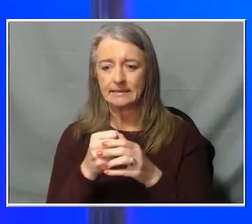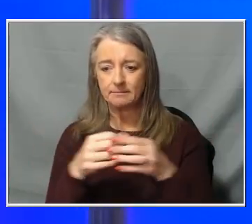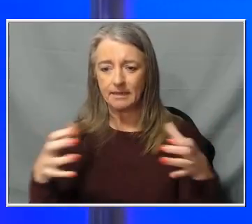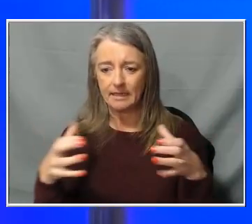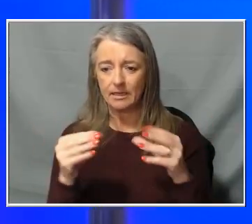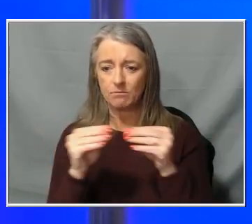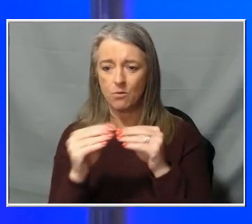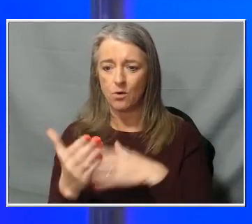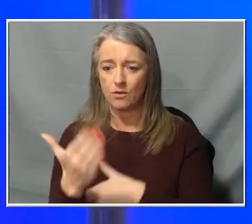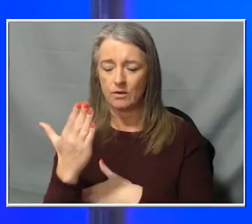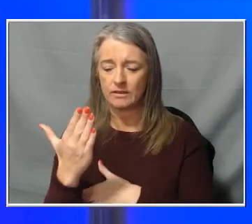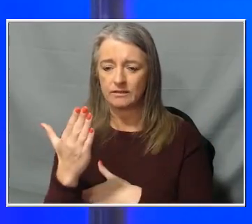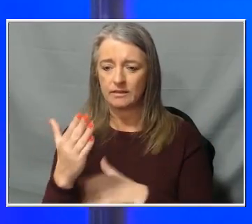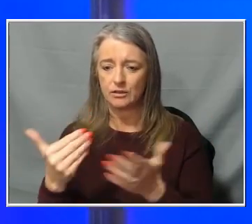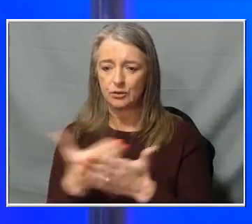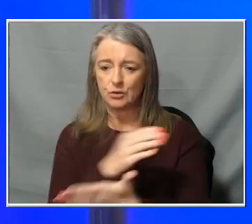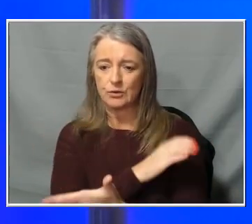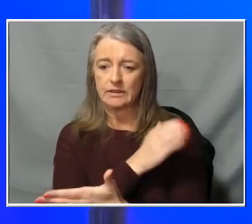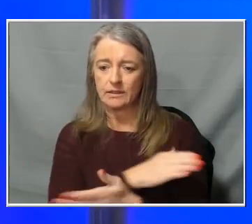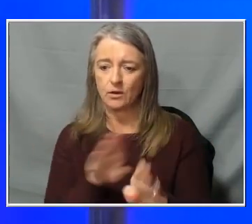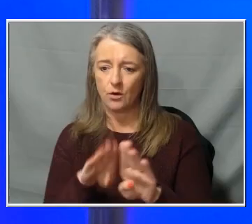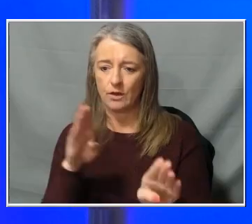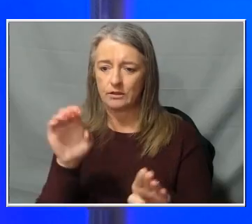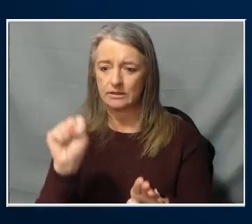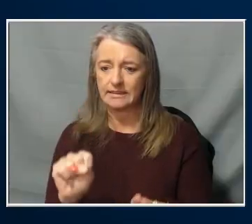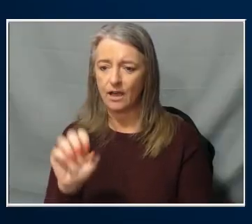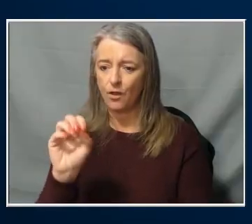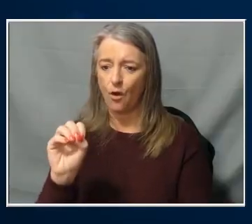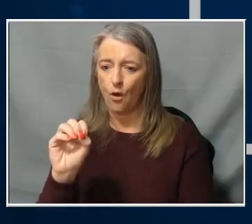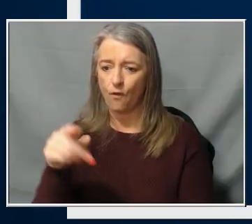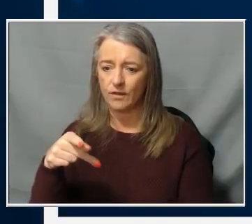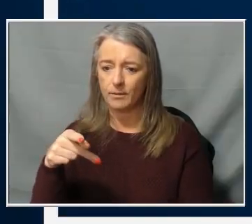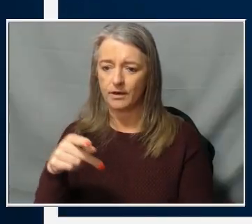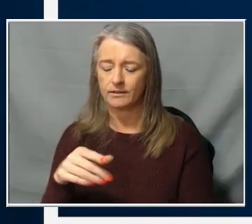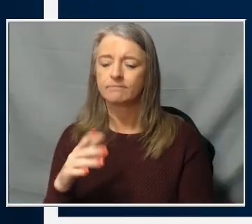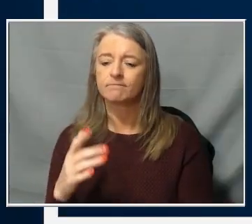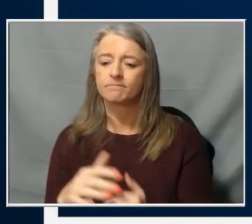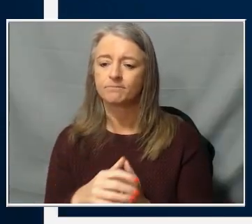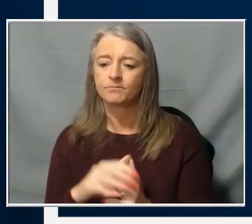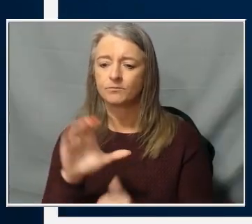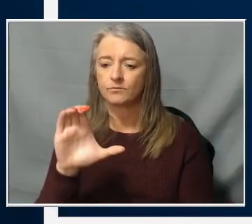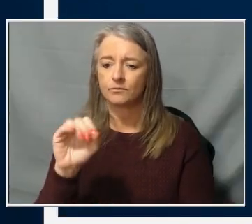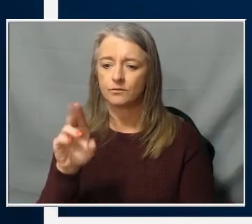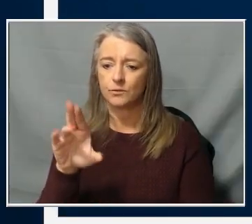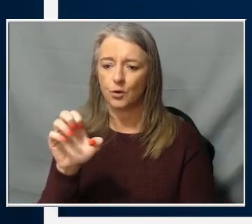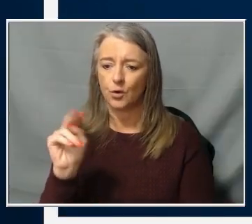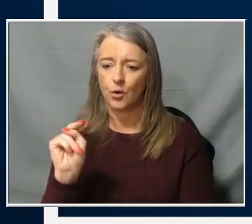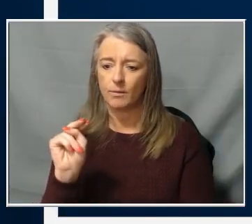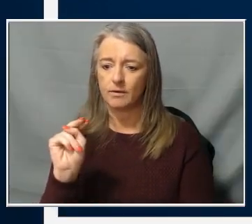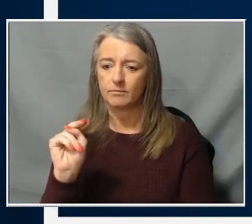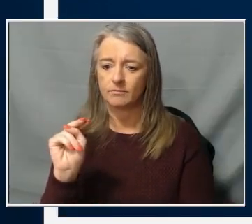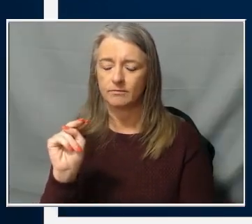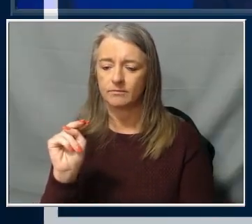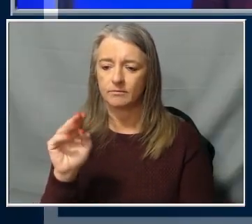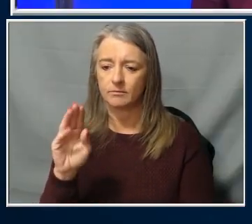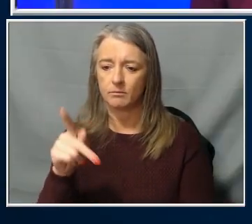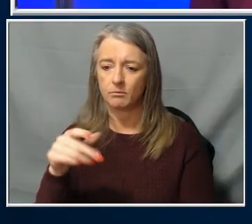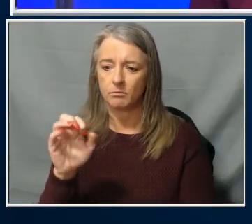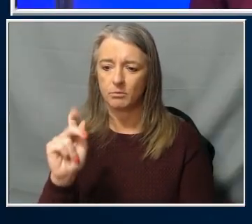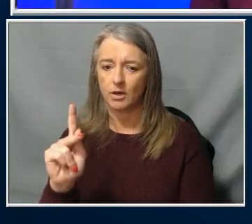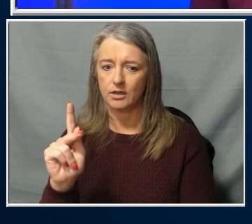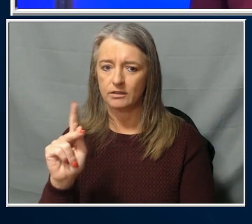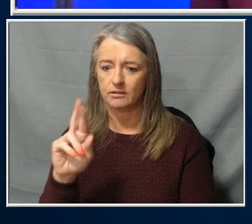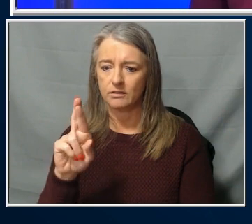this morning. A brand new clinic is opening in South Overland Park. Let's go live to Corbin Park near 135th and Metcalf, where Ryan Van Nuys